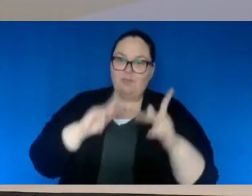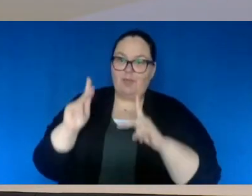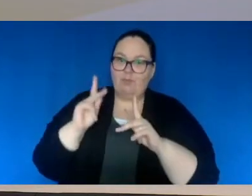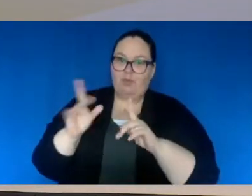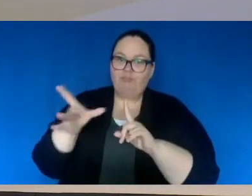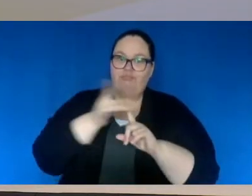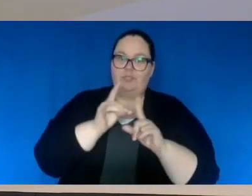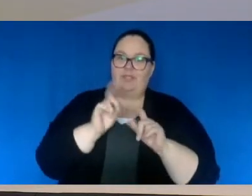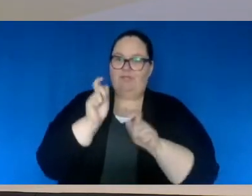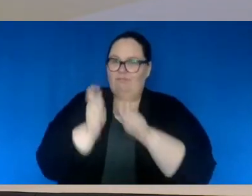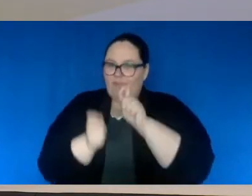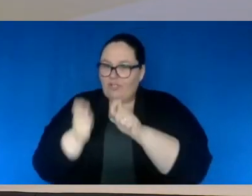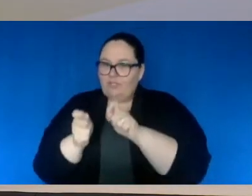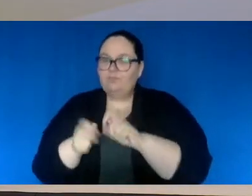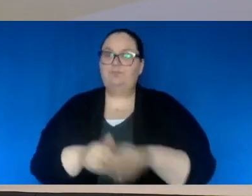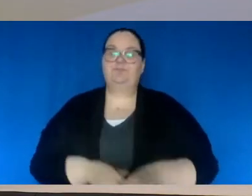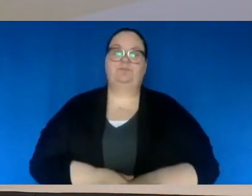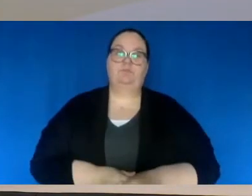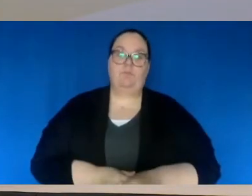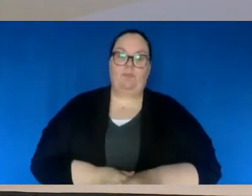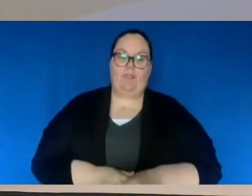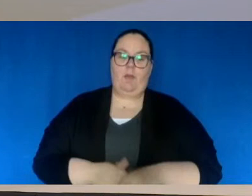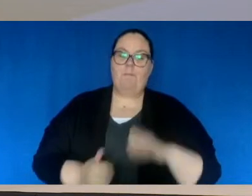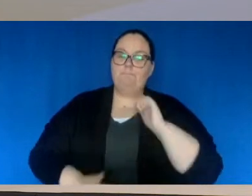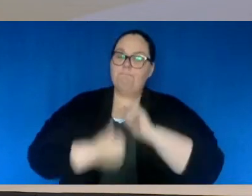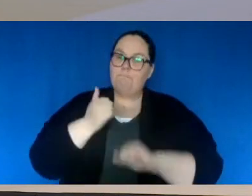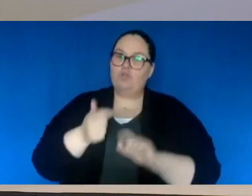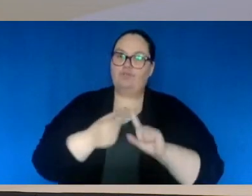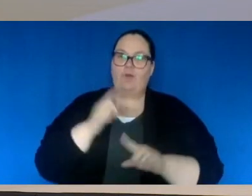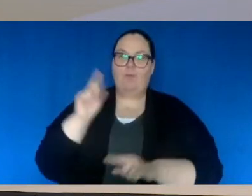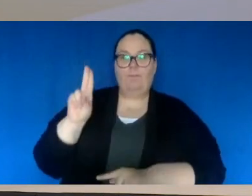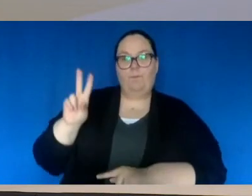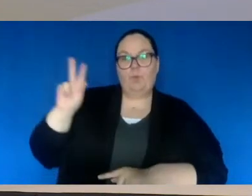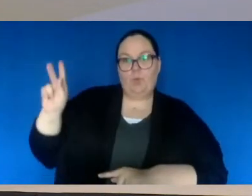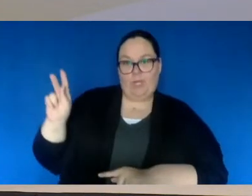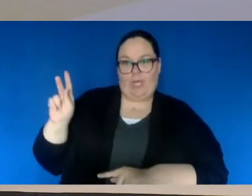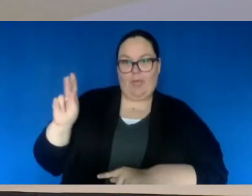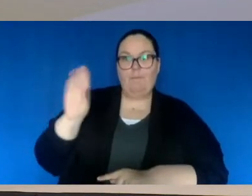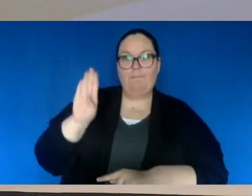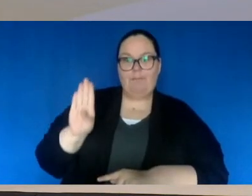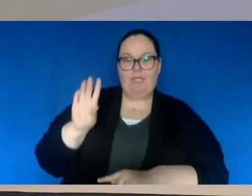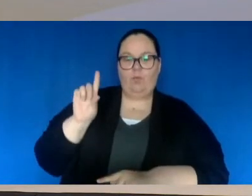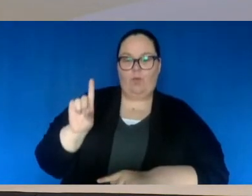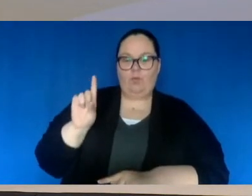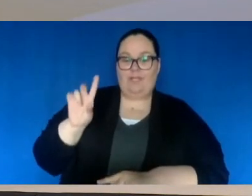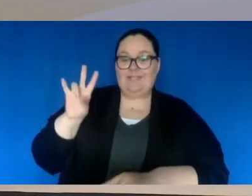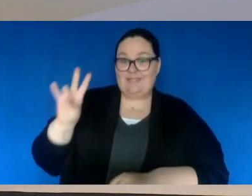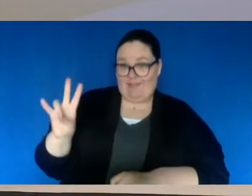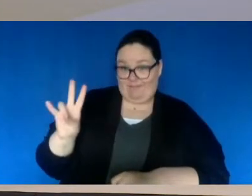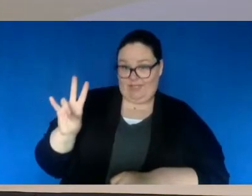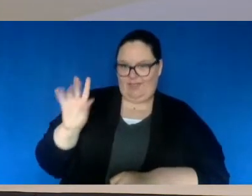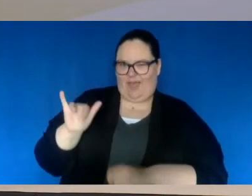96% of the variant cases are the B117 mutation, first identified in the United Kingdom.